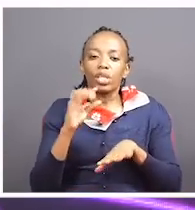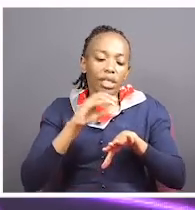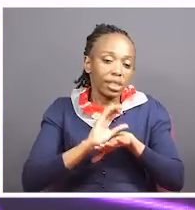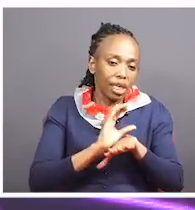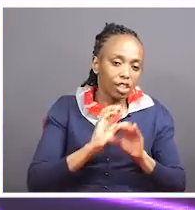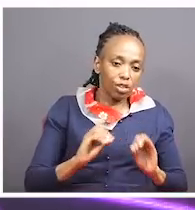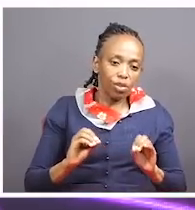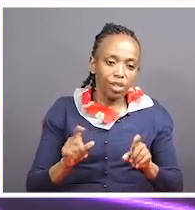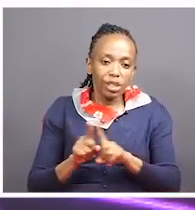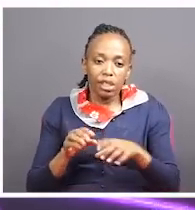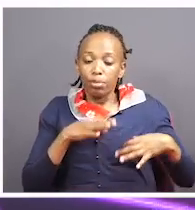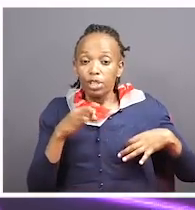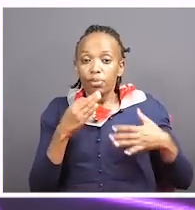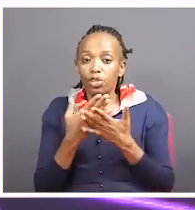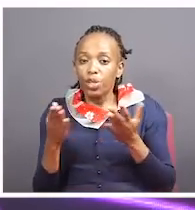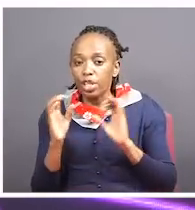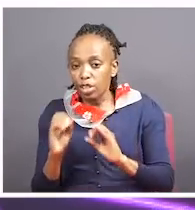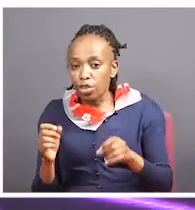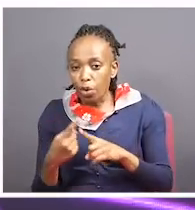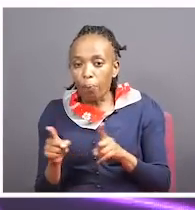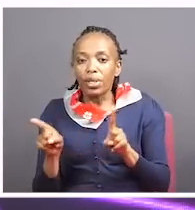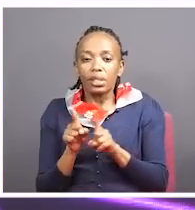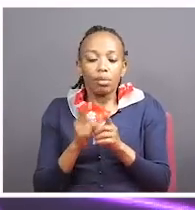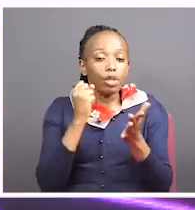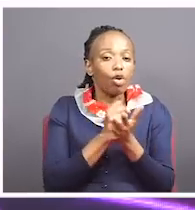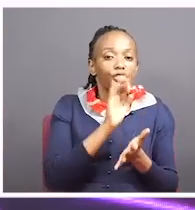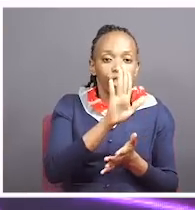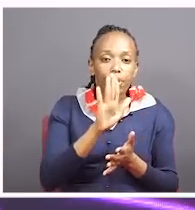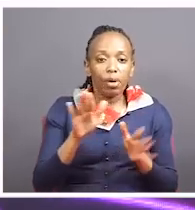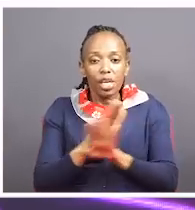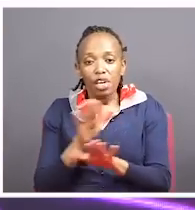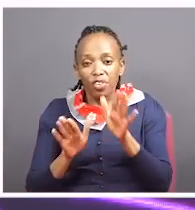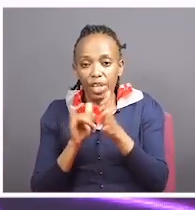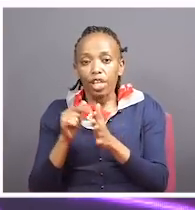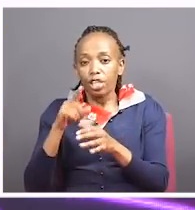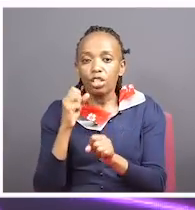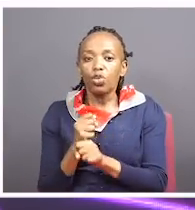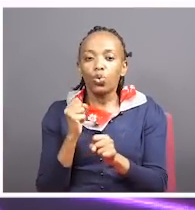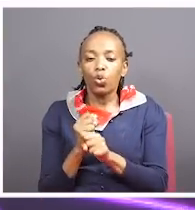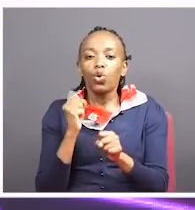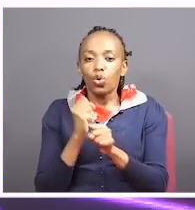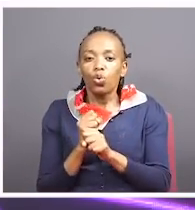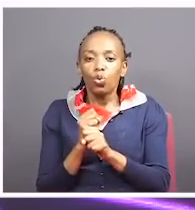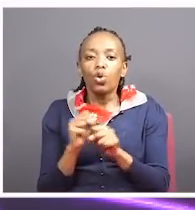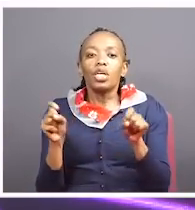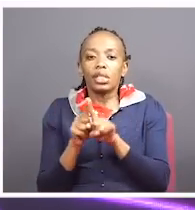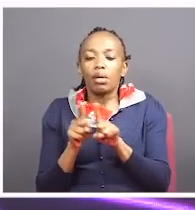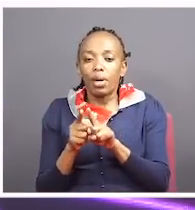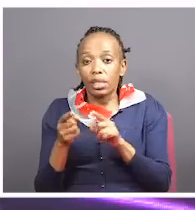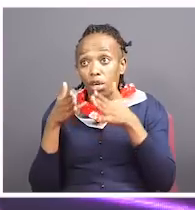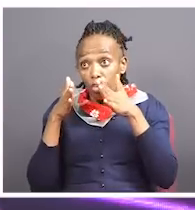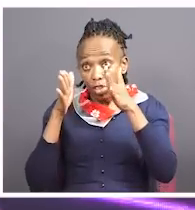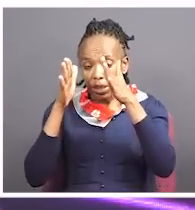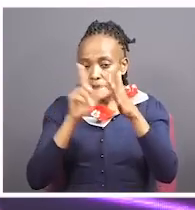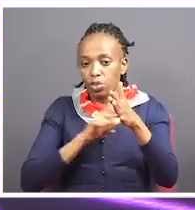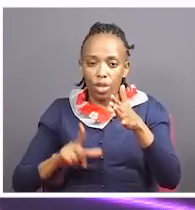church, it is not just in spiritual things, but in your office, everything that you do, do it as